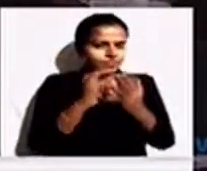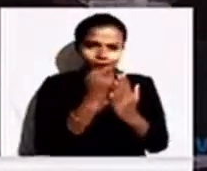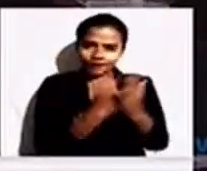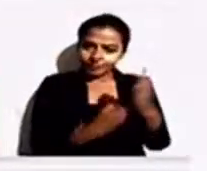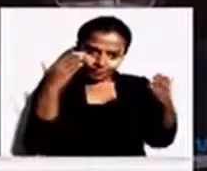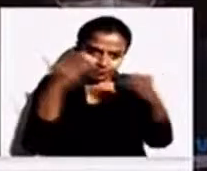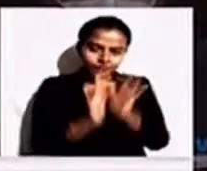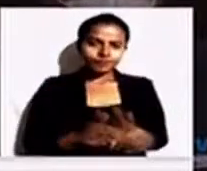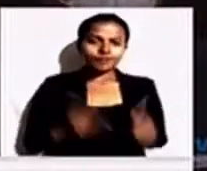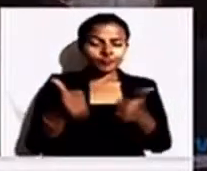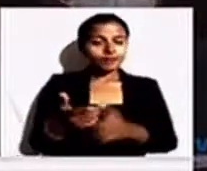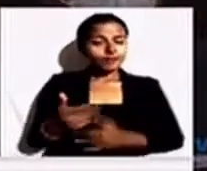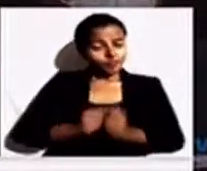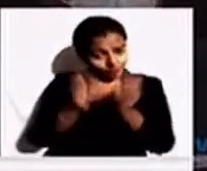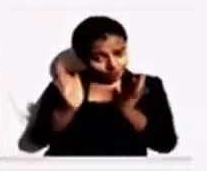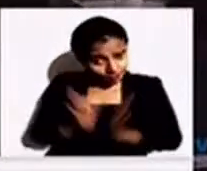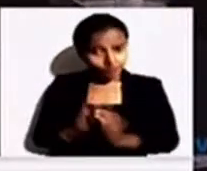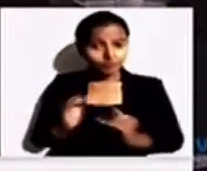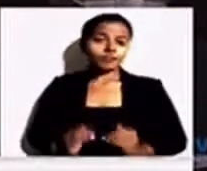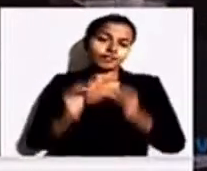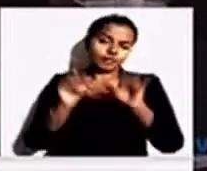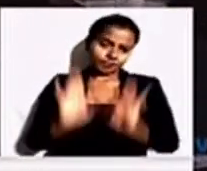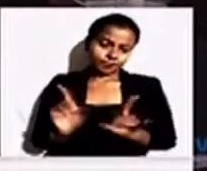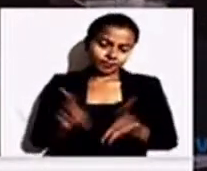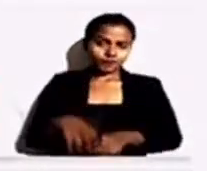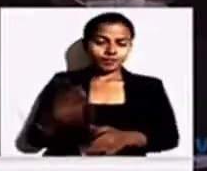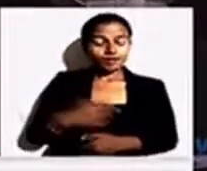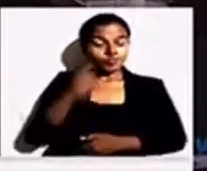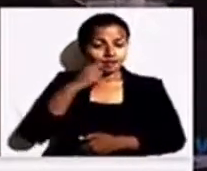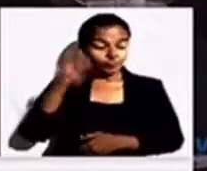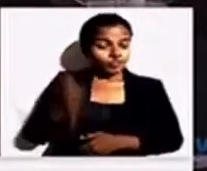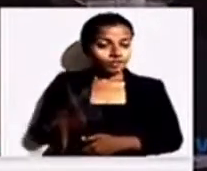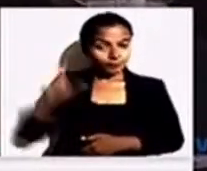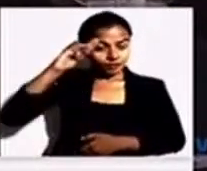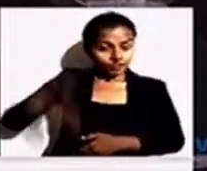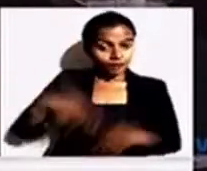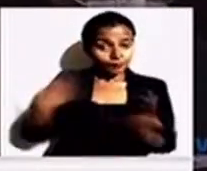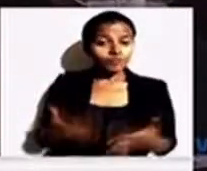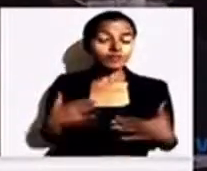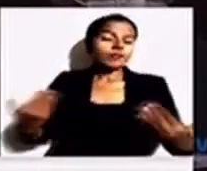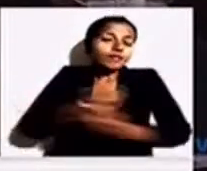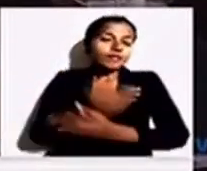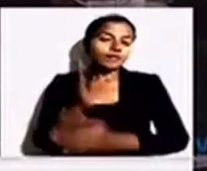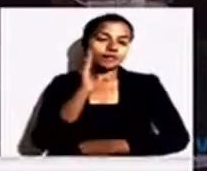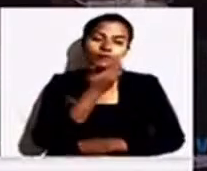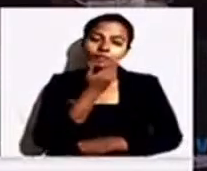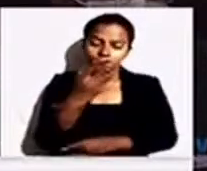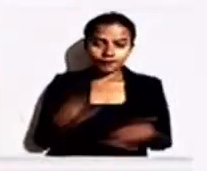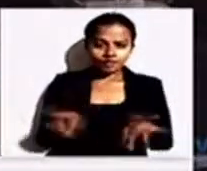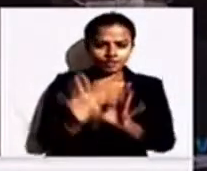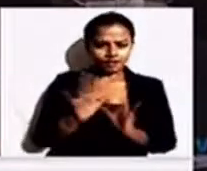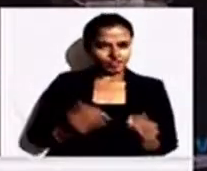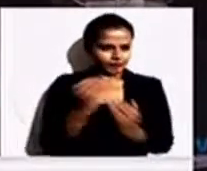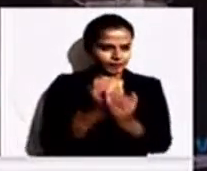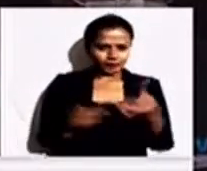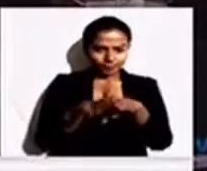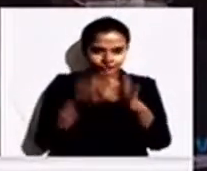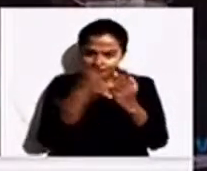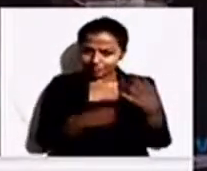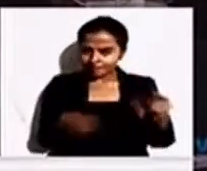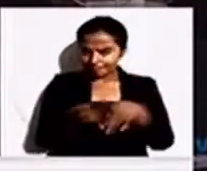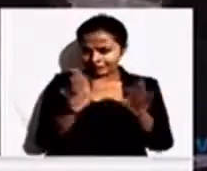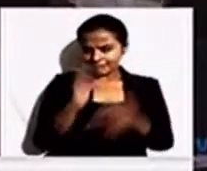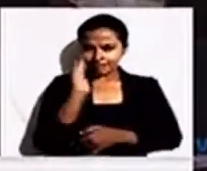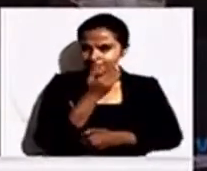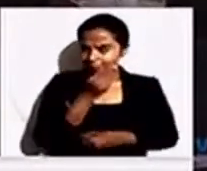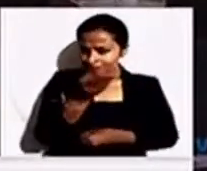saw that your son saluted and hugged him. You drew heavy emphasis on eradicating underworld activities from the country. However, nothing has been done to that